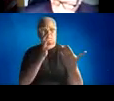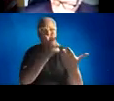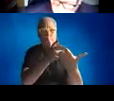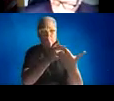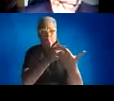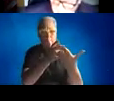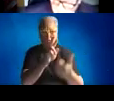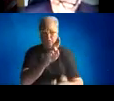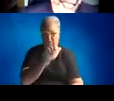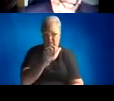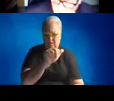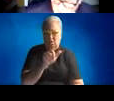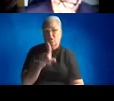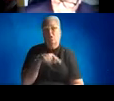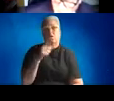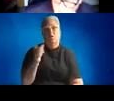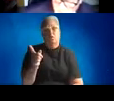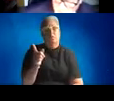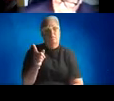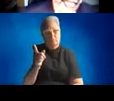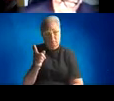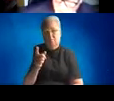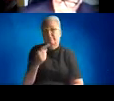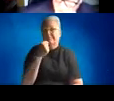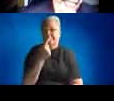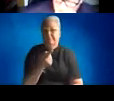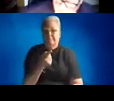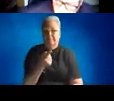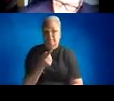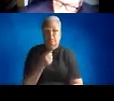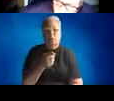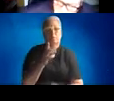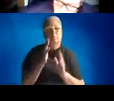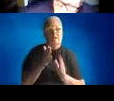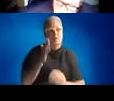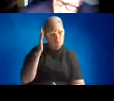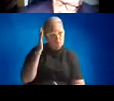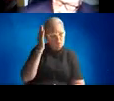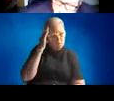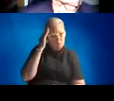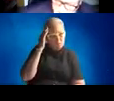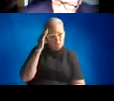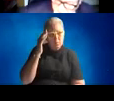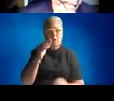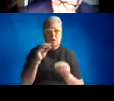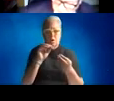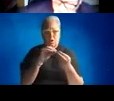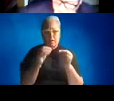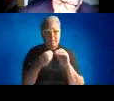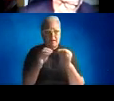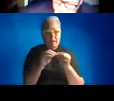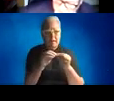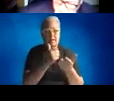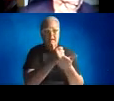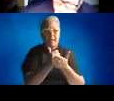Abdul Wahab Matepo, knowing the number guides in planning. Yeah. That's planning. Then there